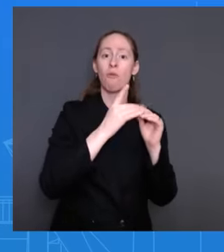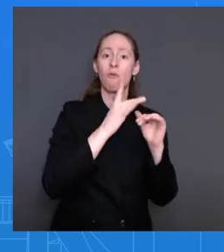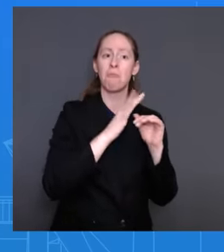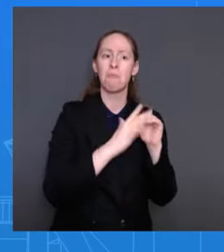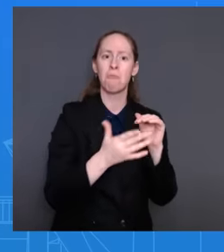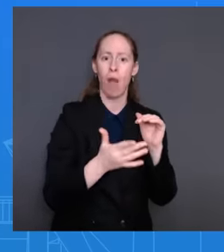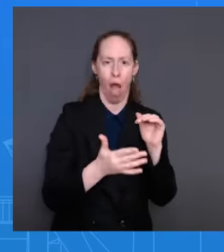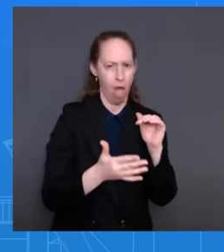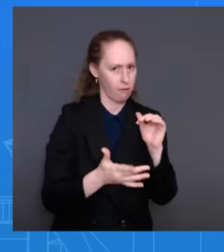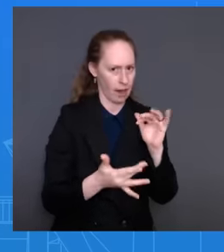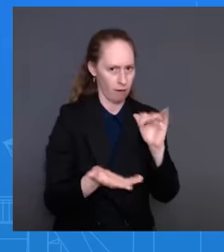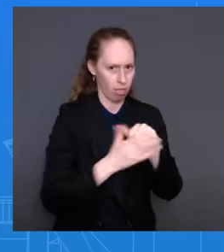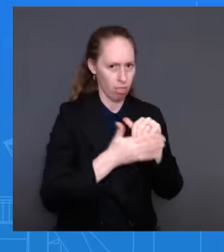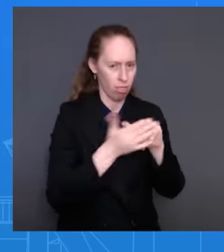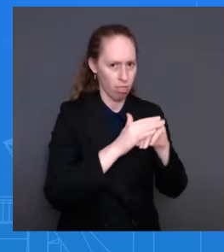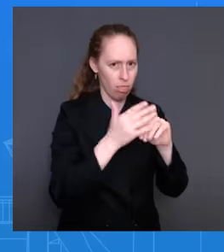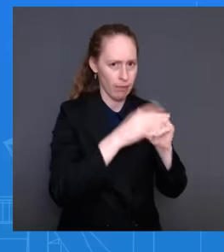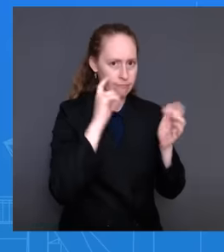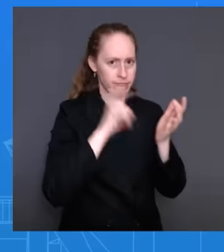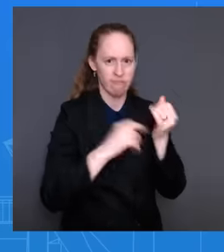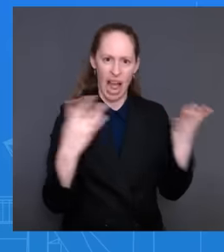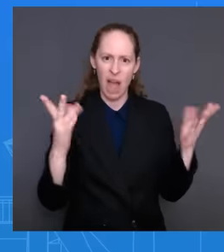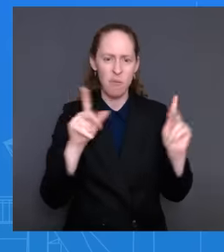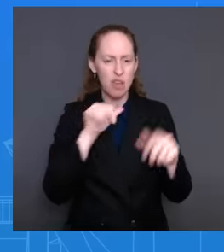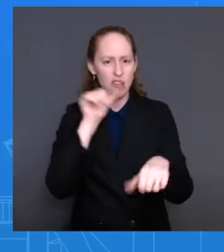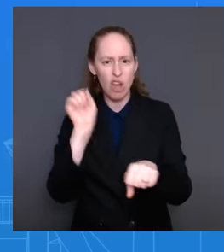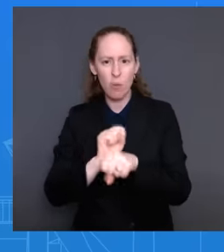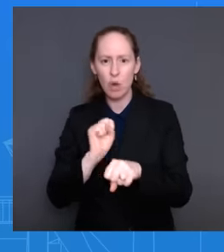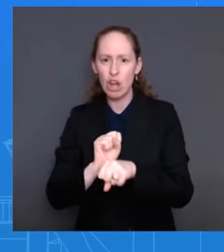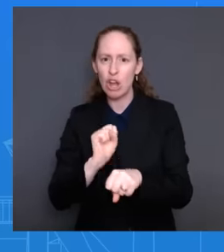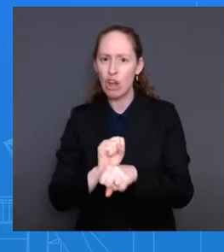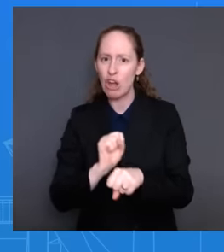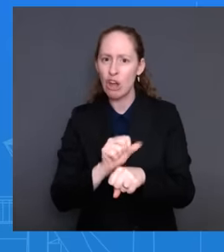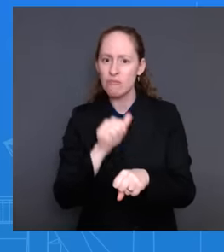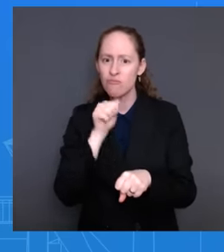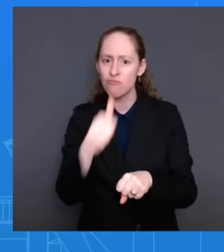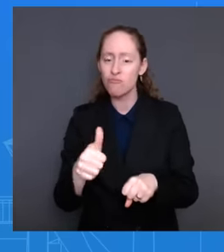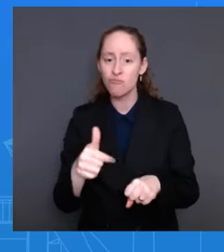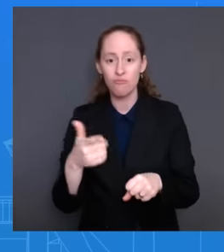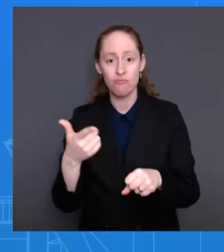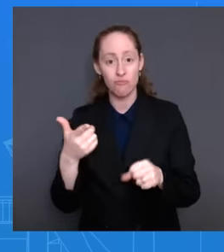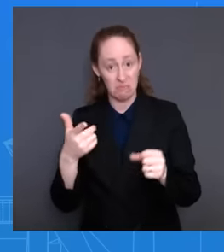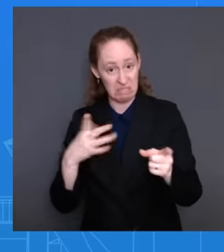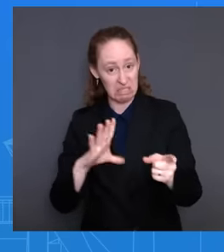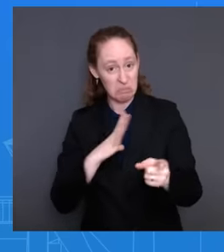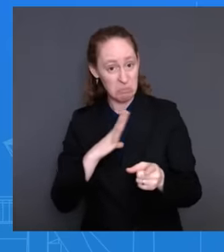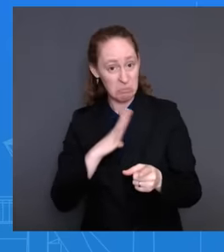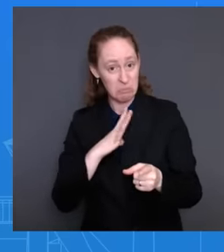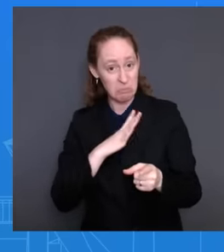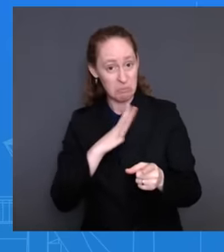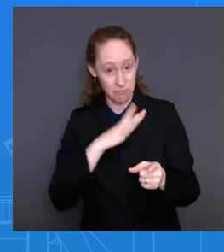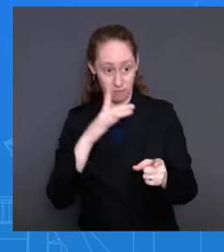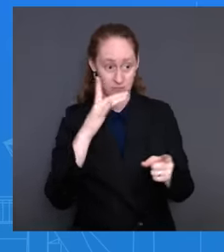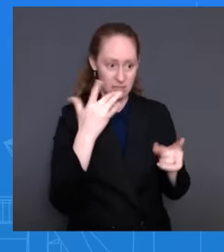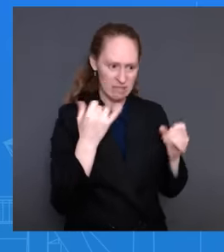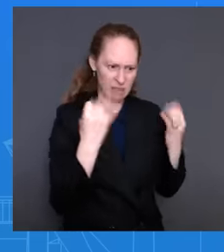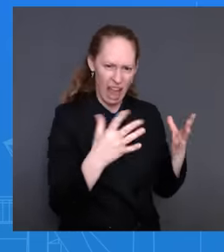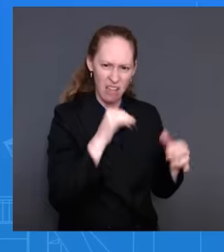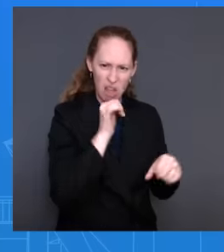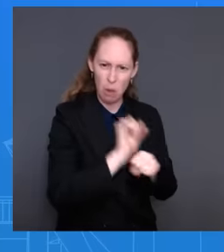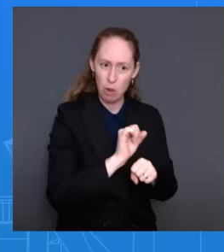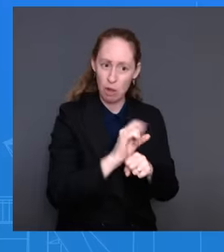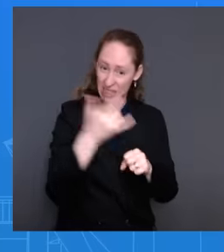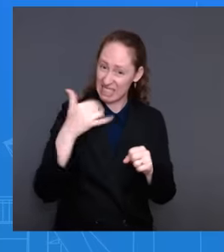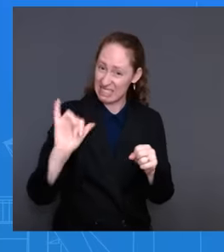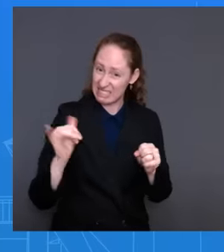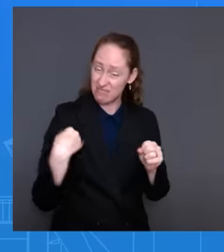and we are in this transition, one of the things about having the strength of the labor market recovery that we have had to date is that we